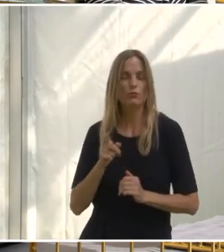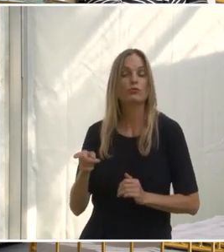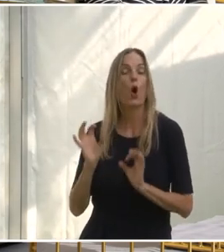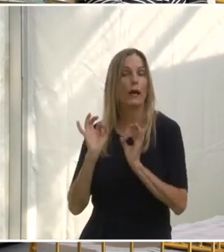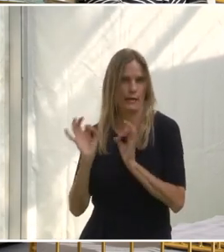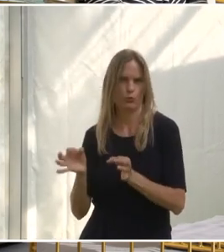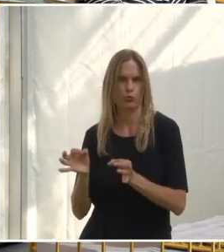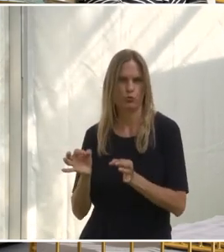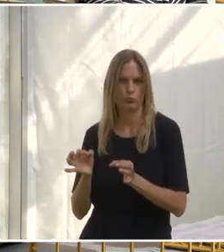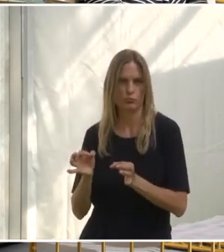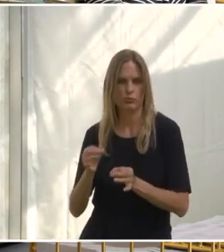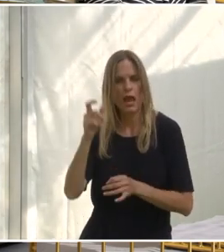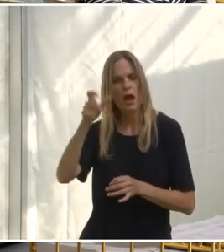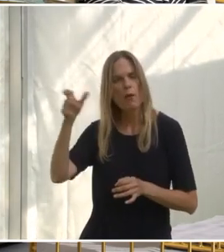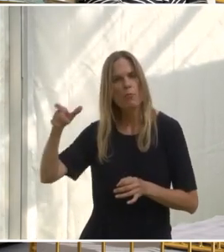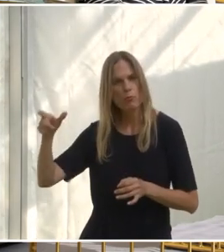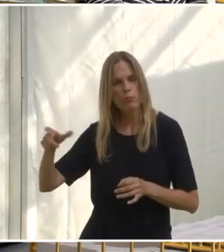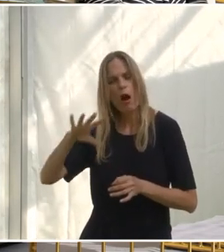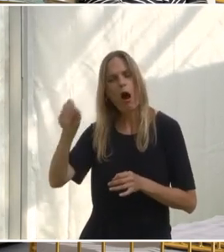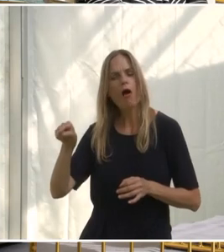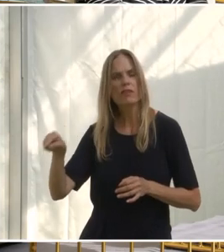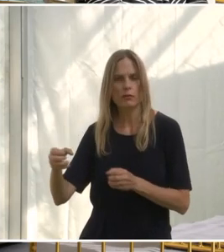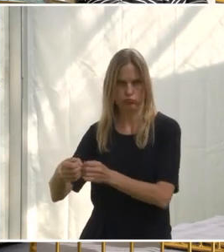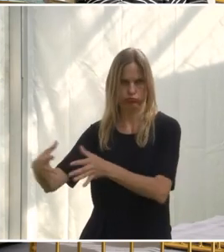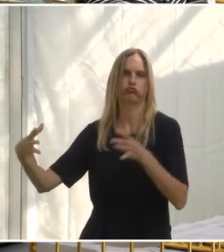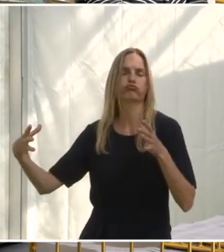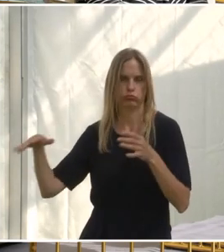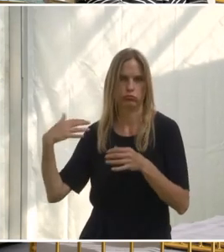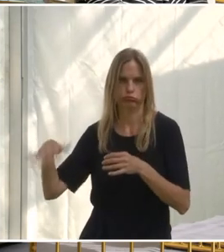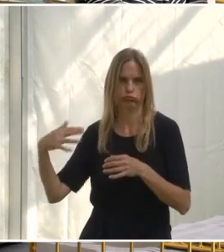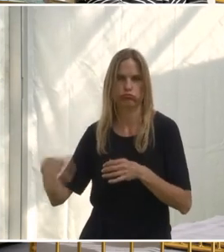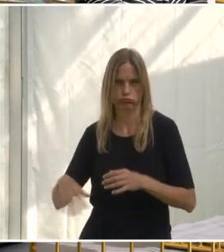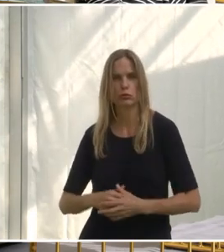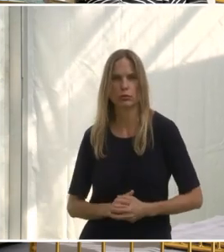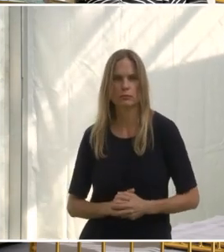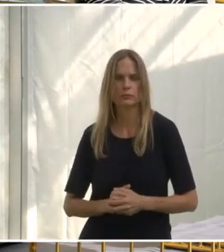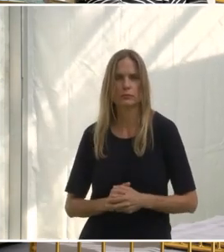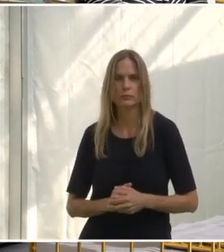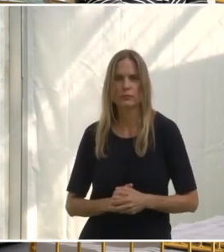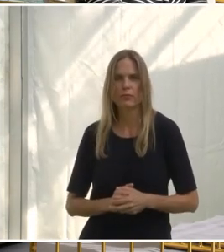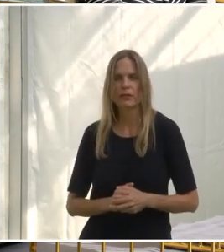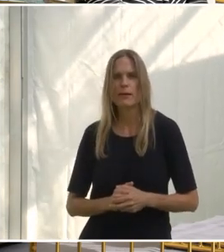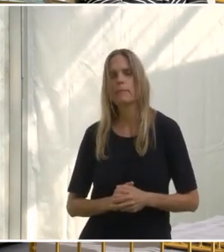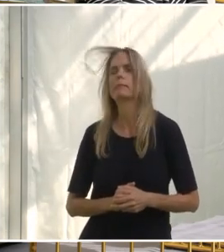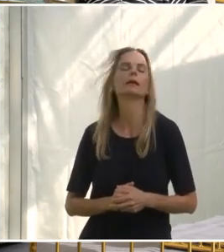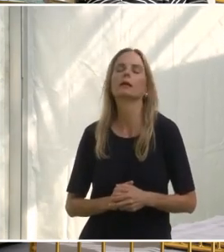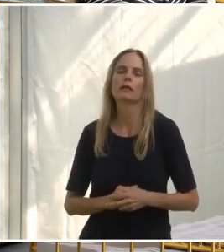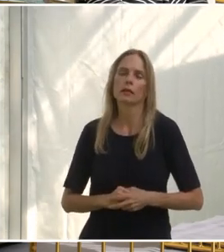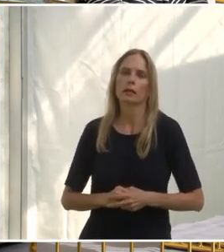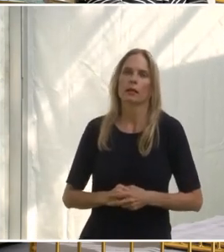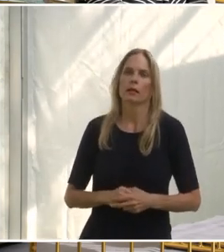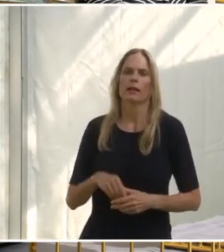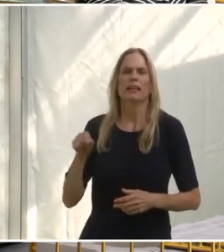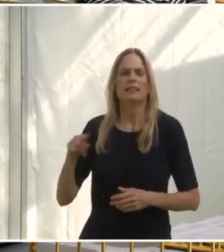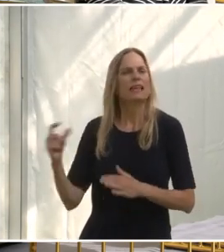that the population growth in Africa at the moment is high, and this poses many